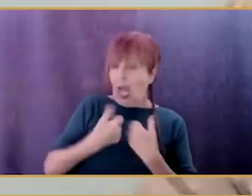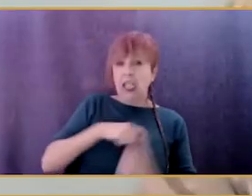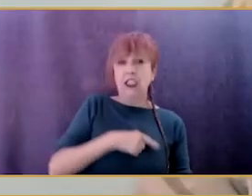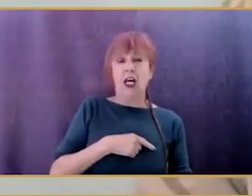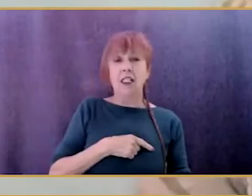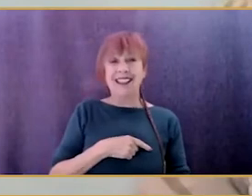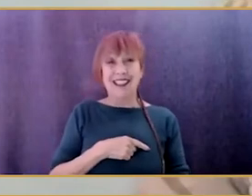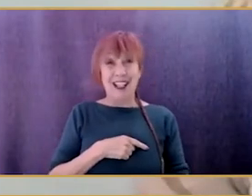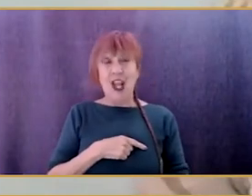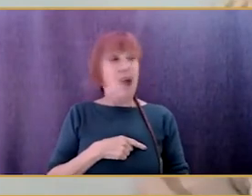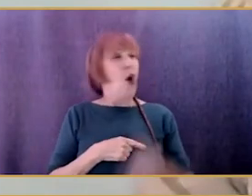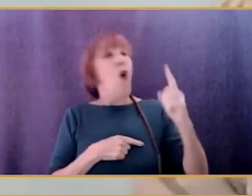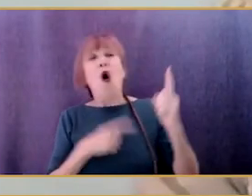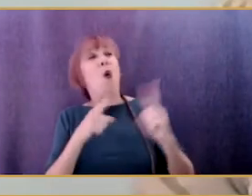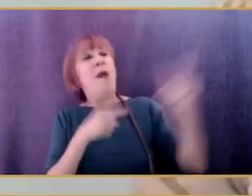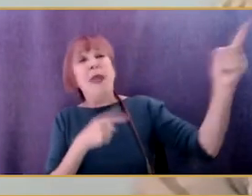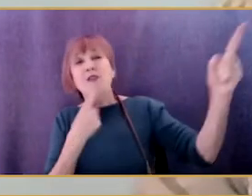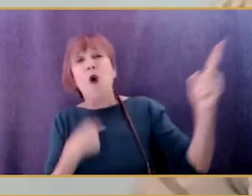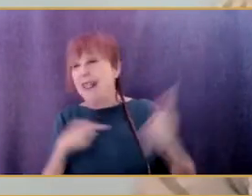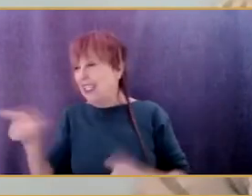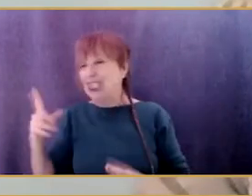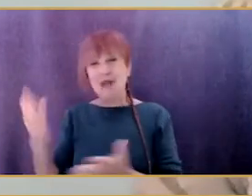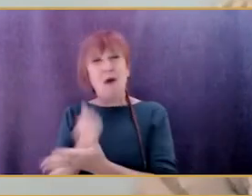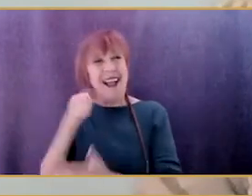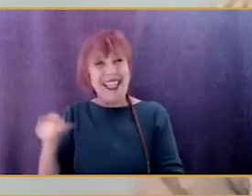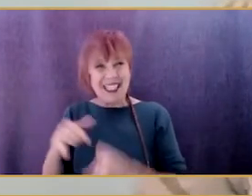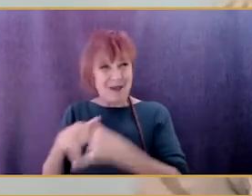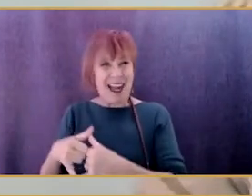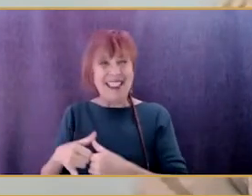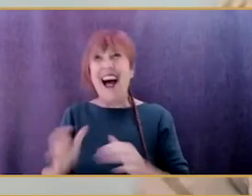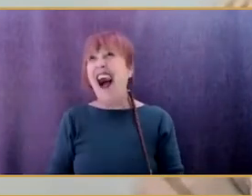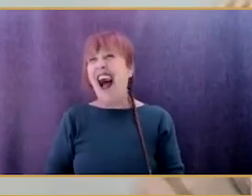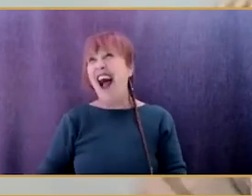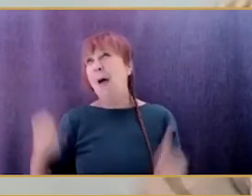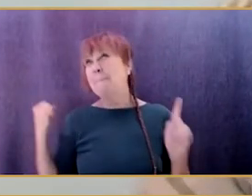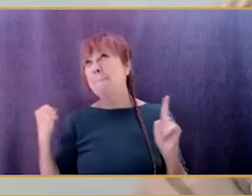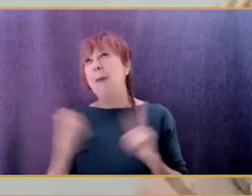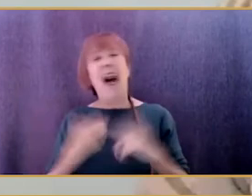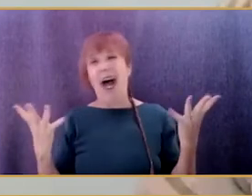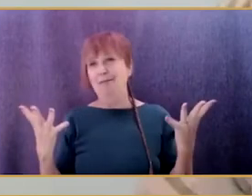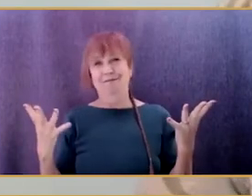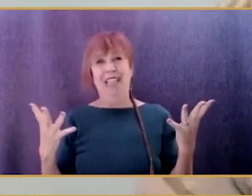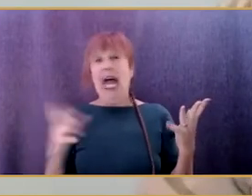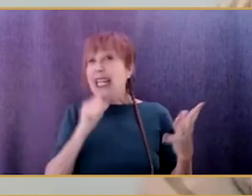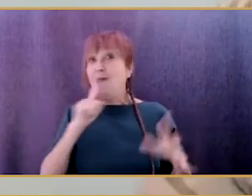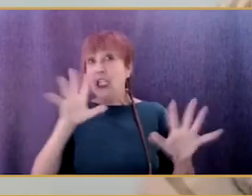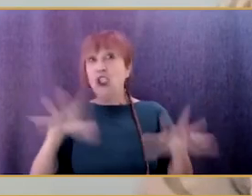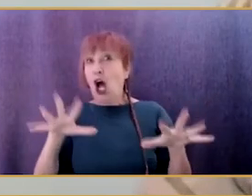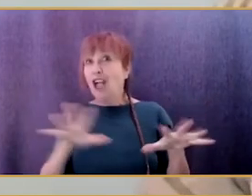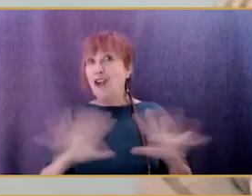I got the word that you had won this This Ruth Lilly Prize I was not at all